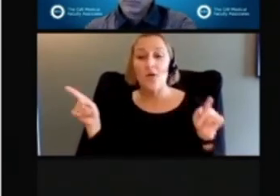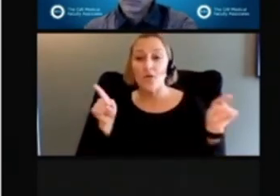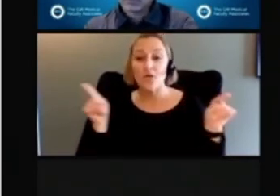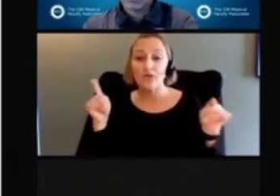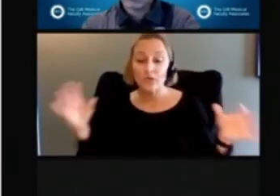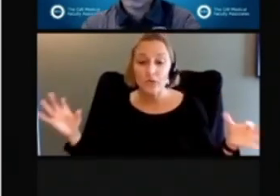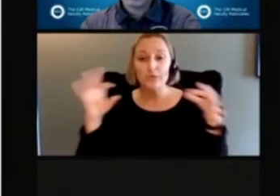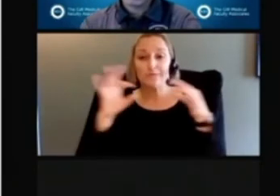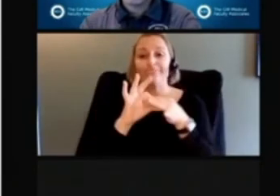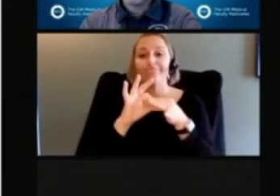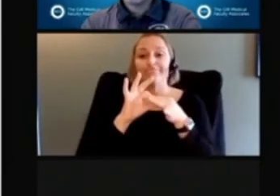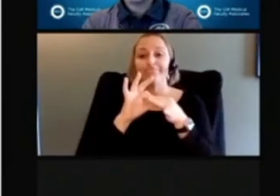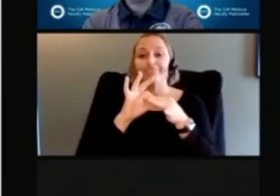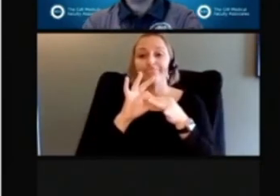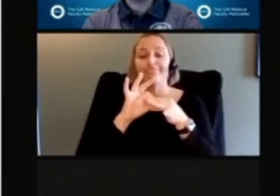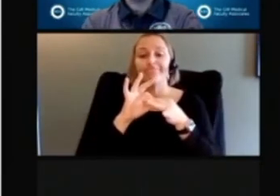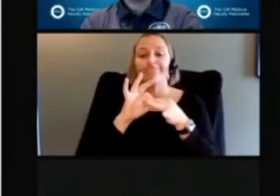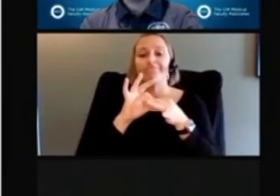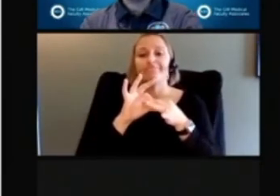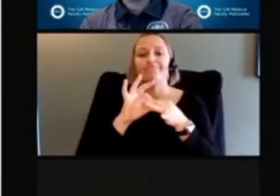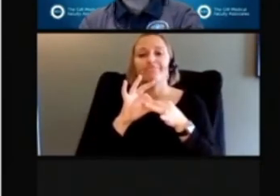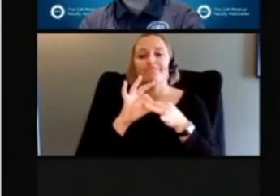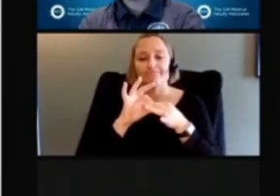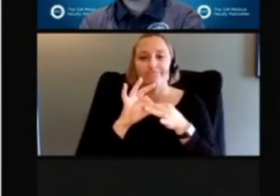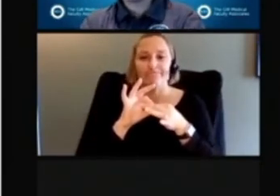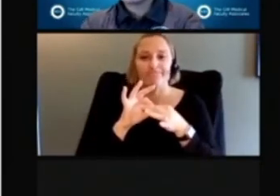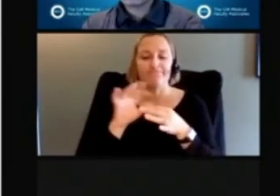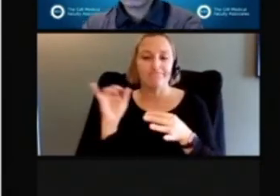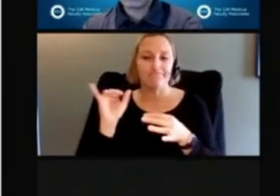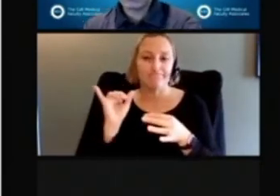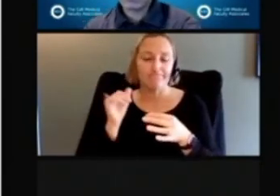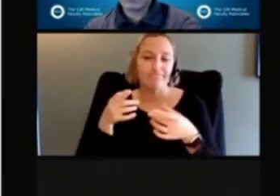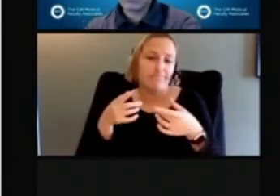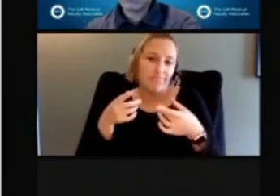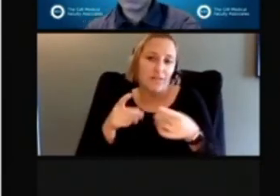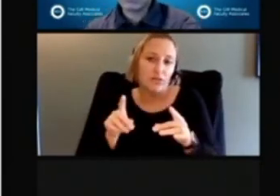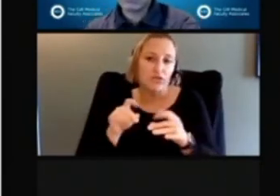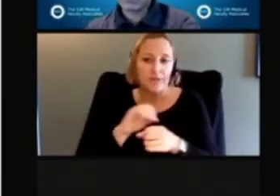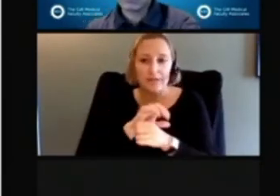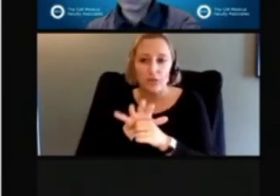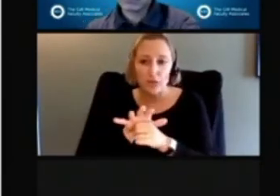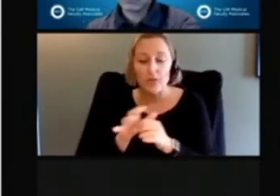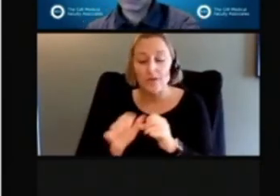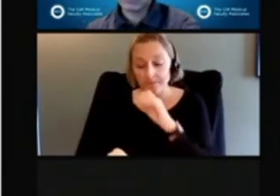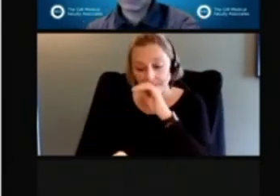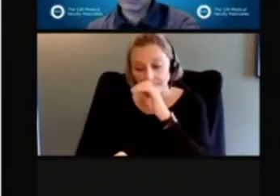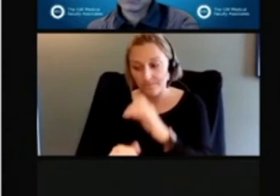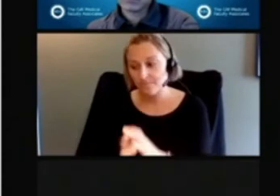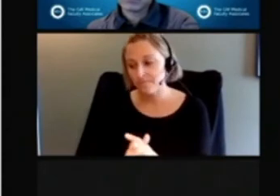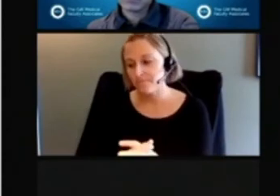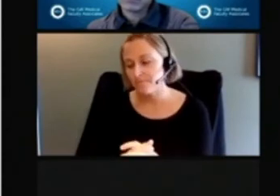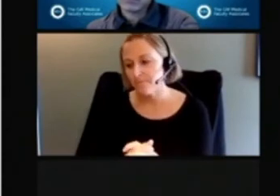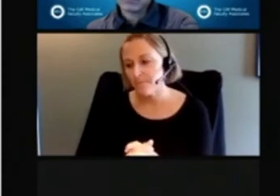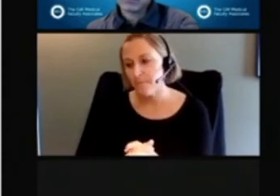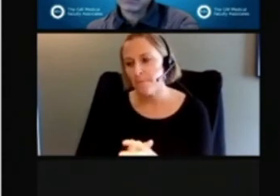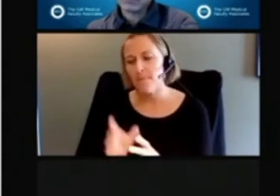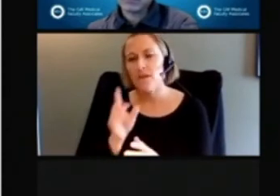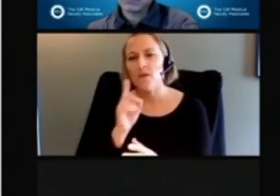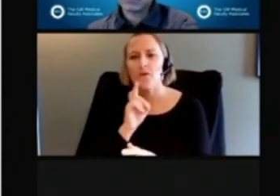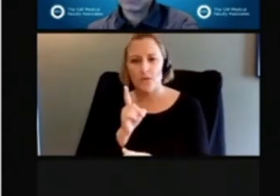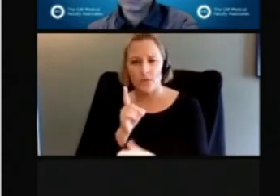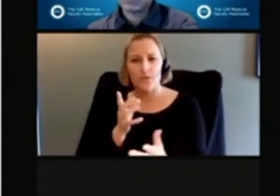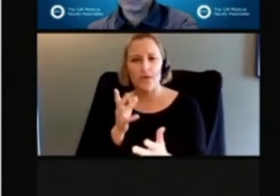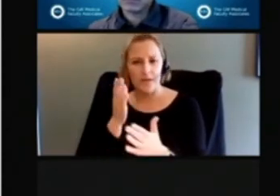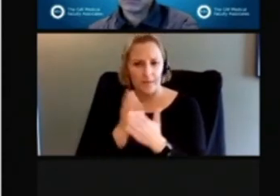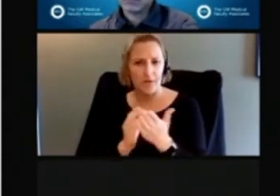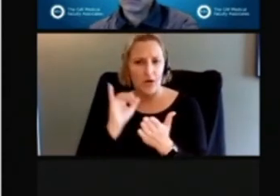our forces, so to speak, as we have during the pandemic. Um, Part of it, and this is the literature supports,